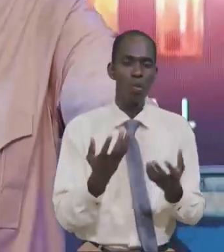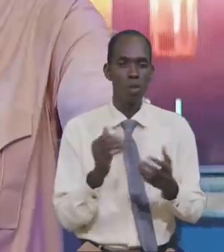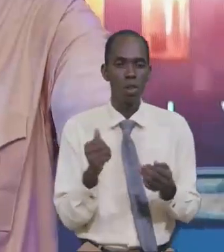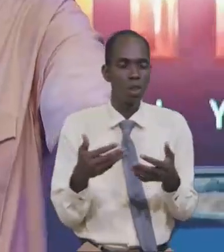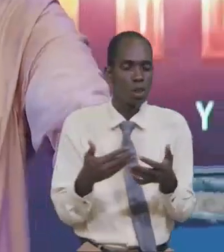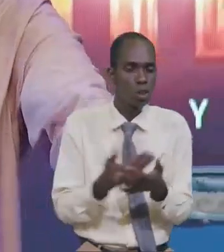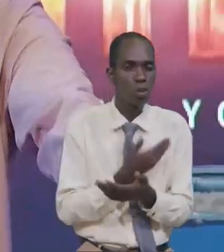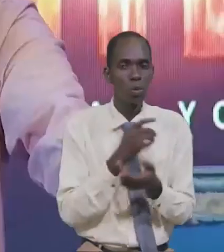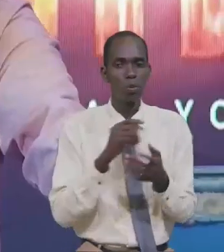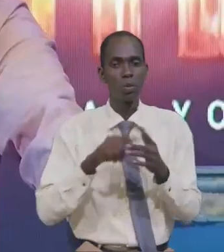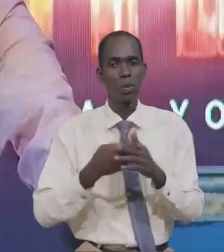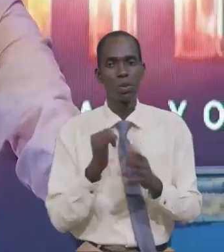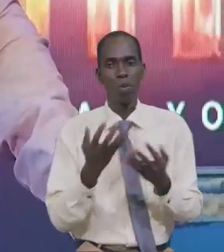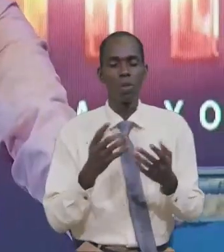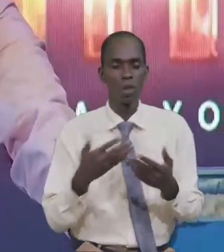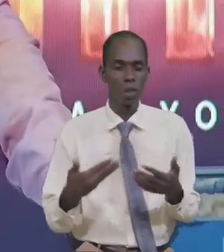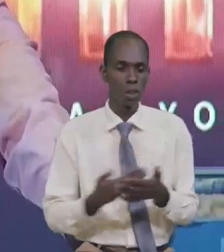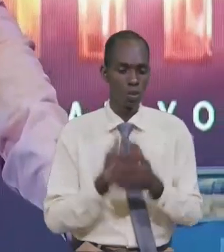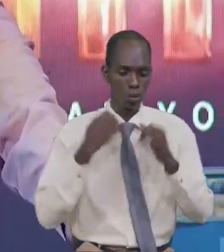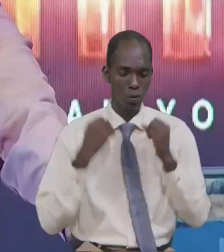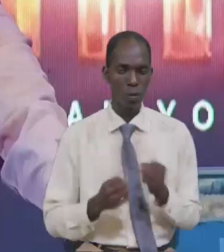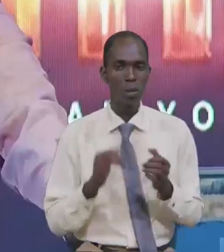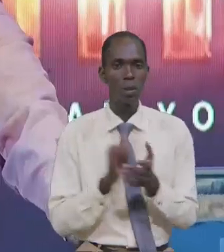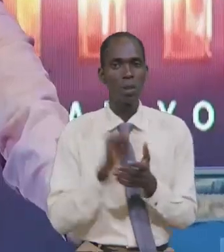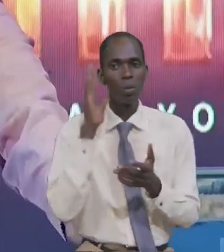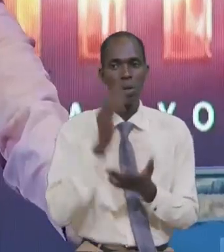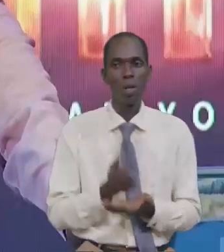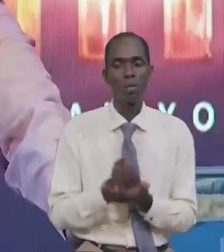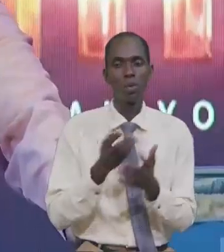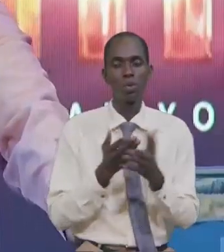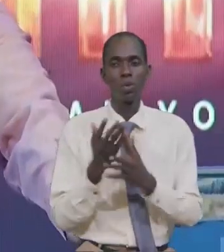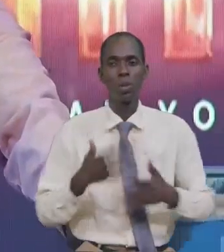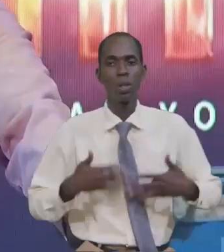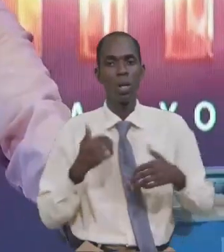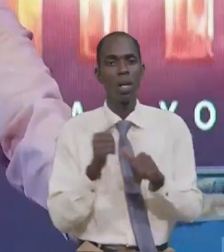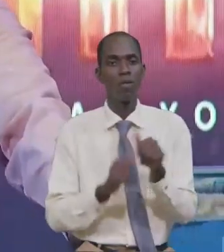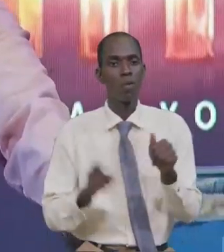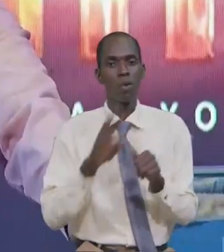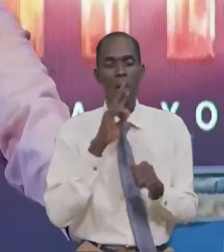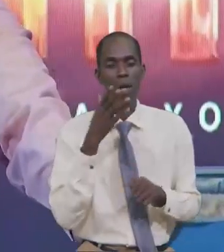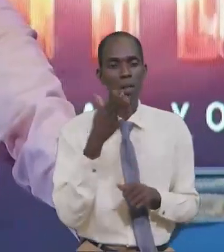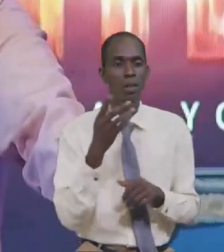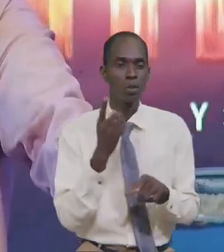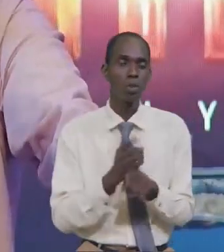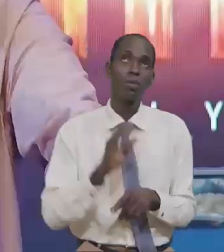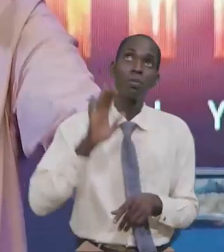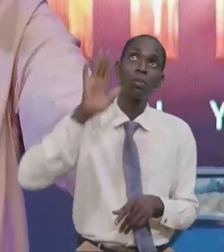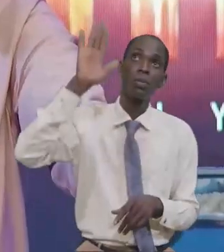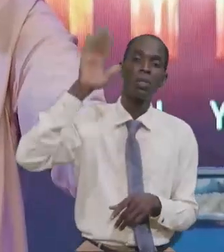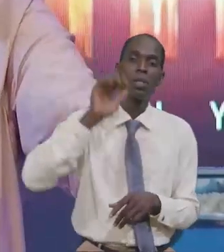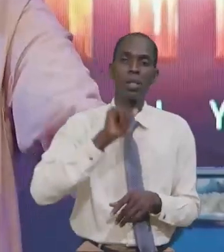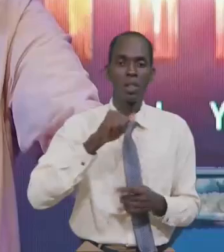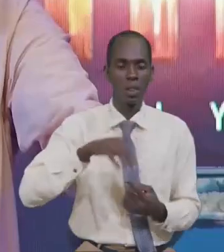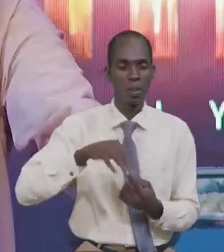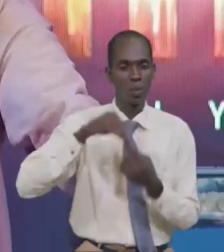hand. A special prayer I'm praying for you tonight. You're saying, oh Lord, I understand. I've been a mediocre. I've been a